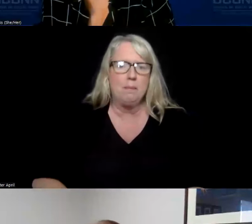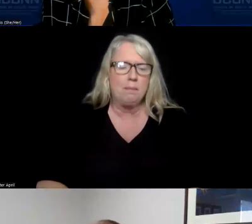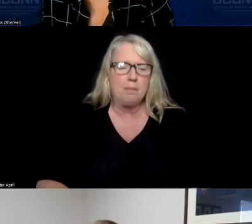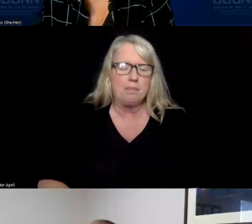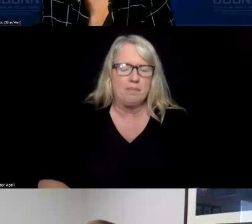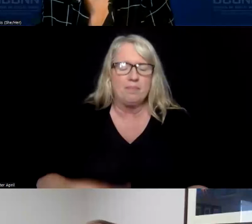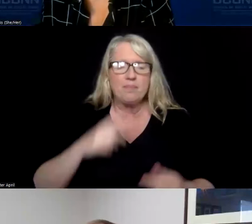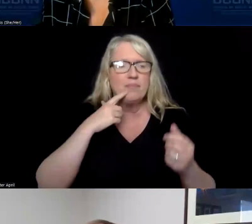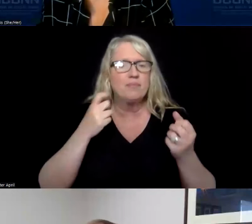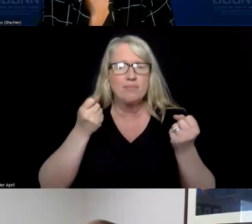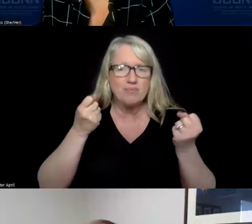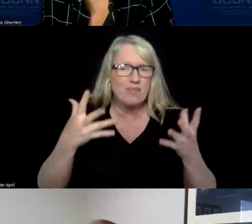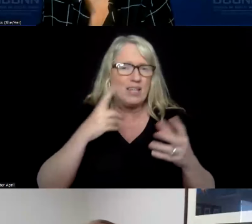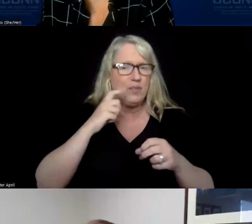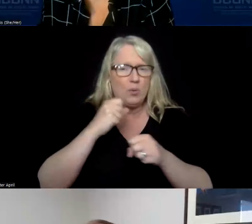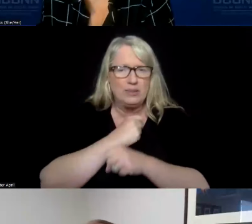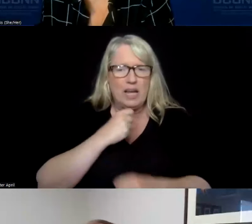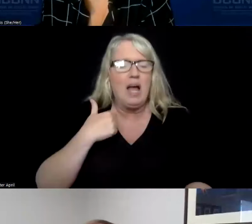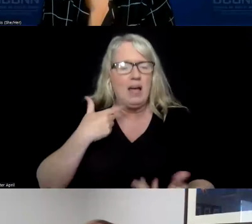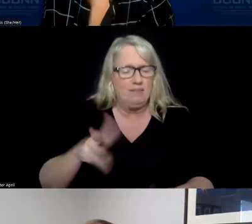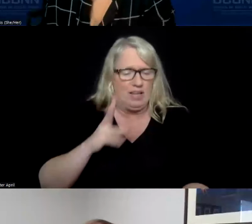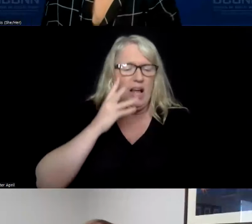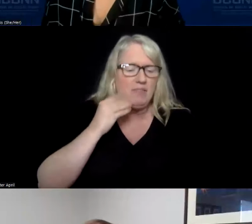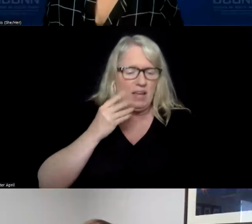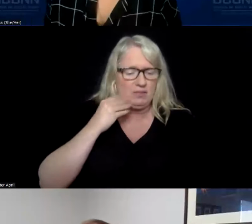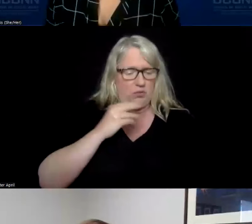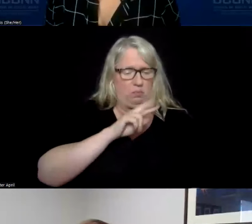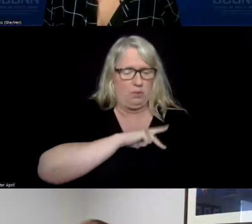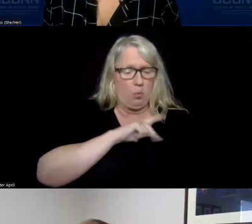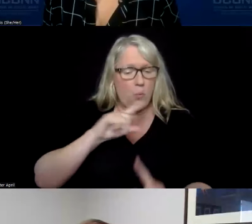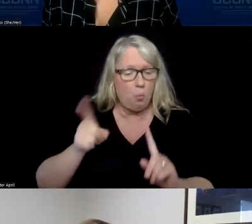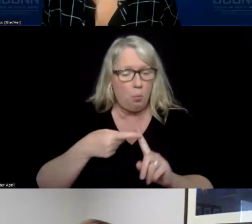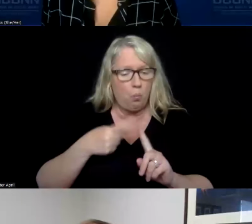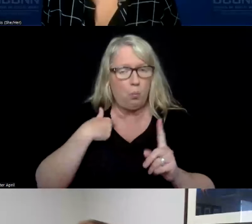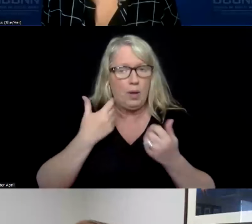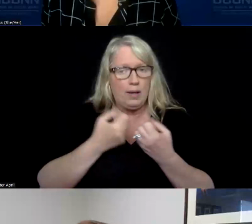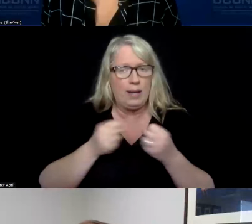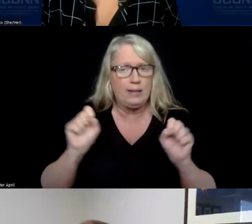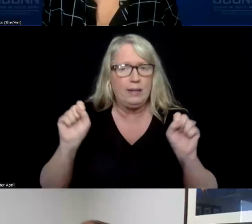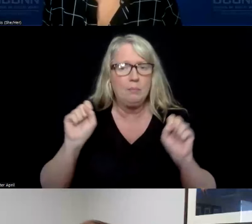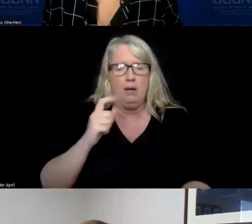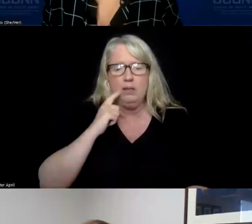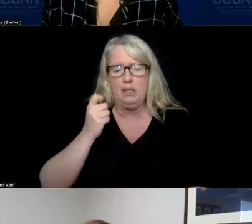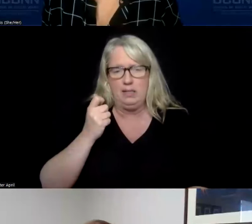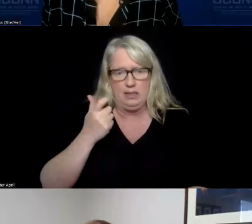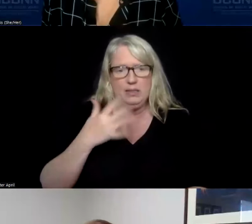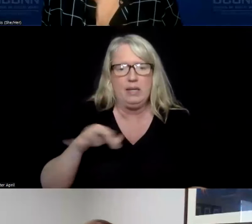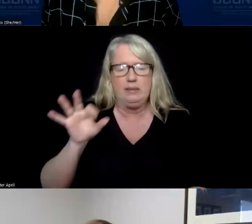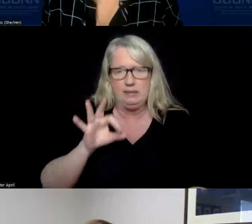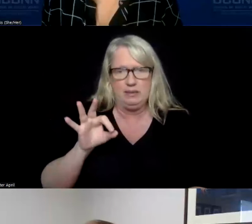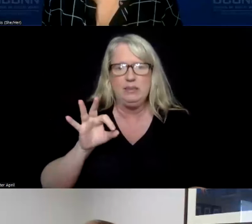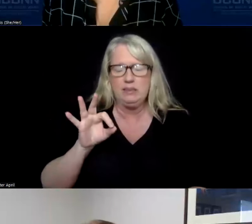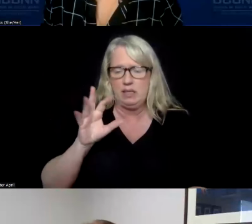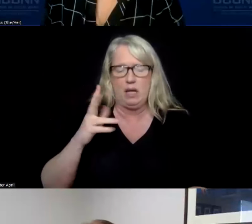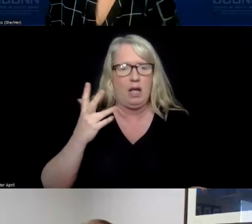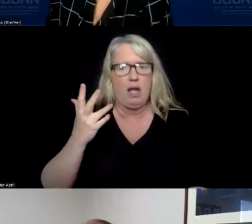a lot of those statistics I've experienced personally. When I came out in 2019, I